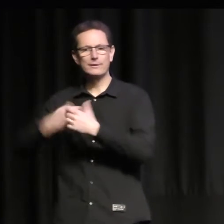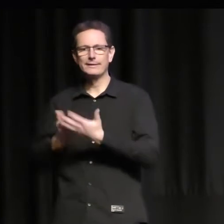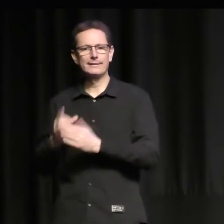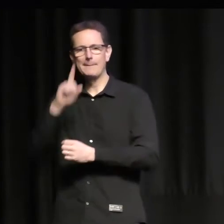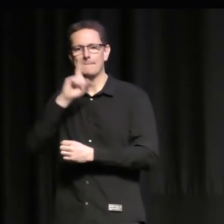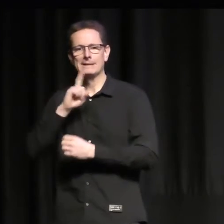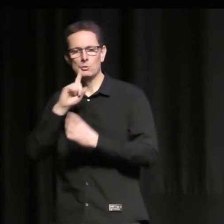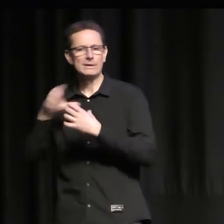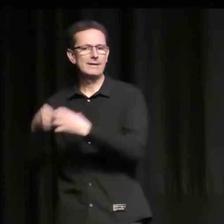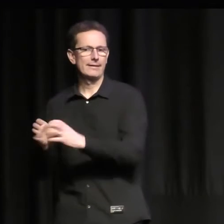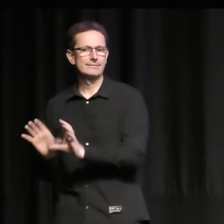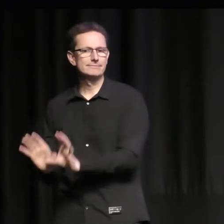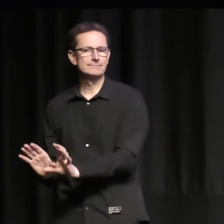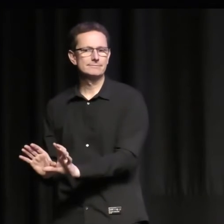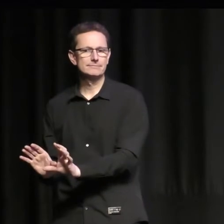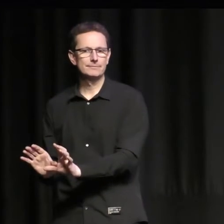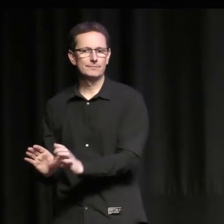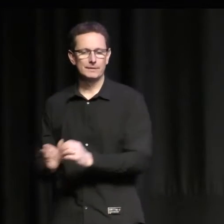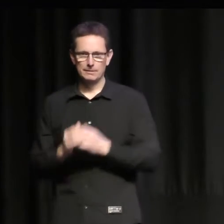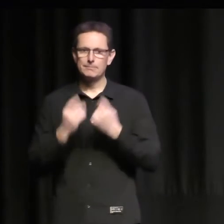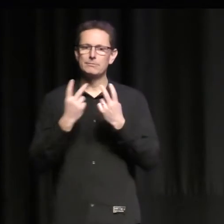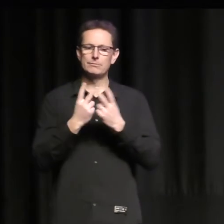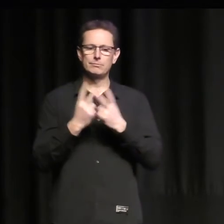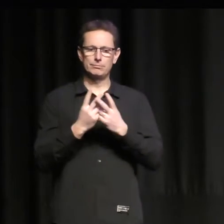So you lose chip,